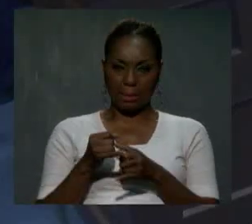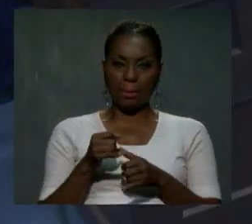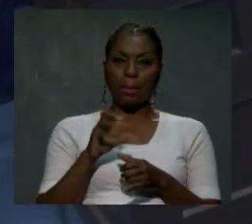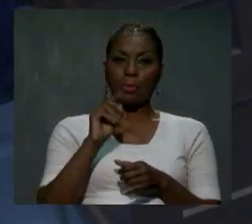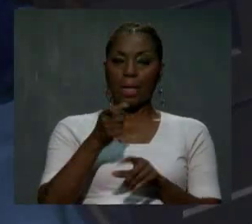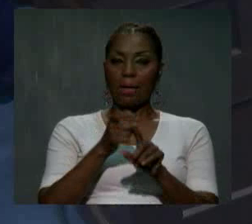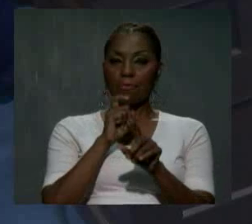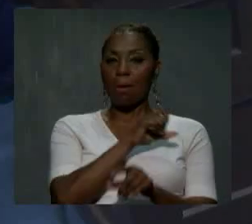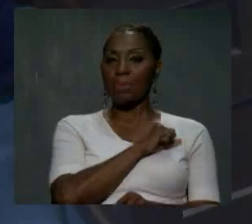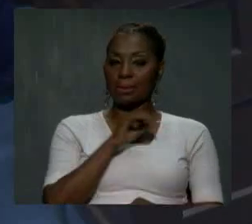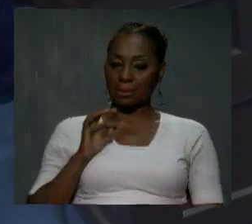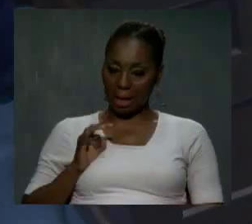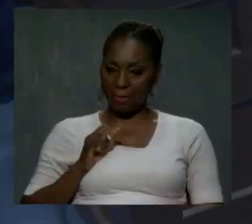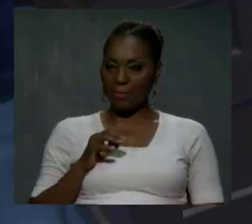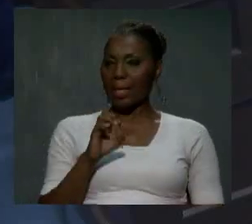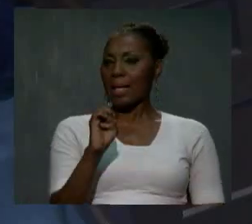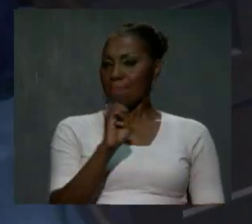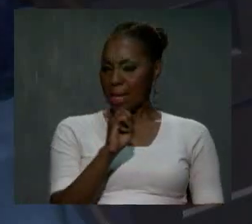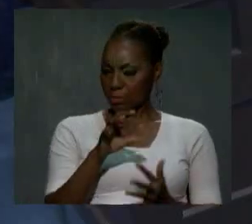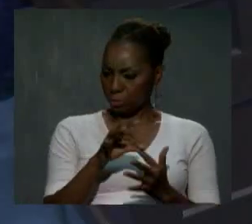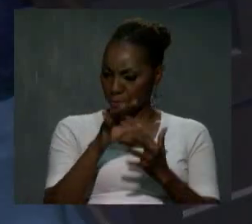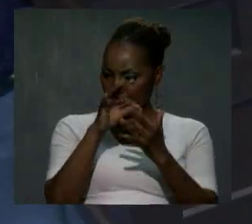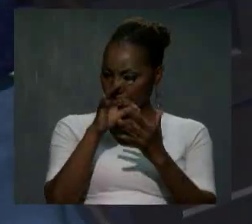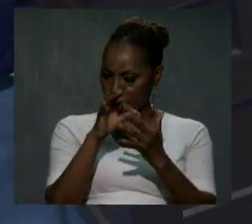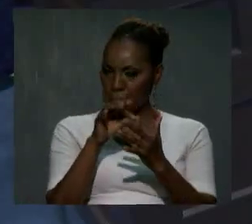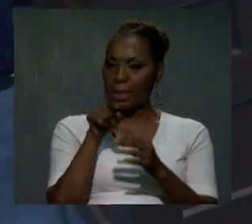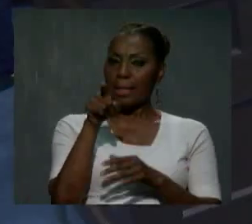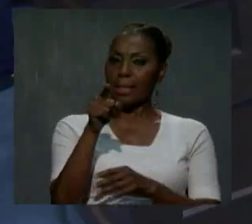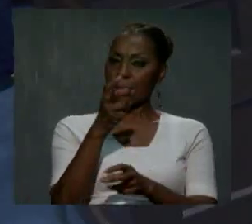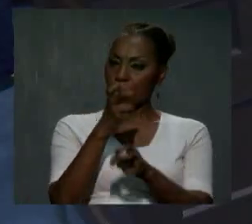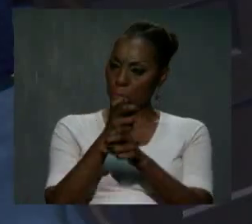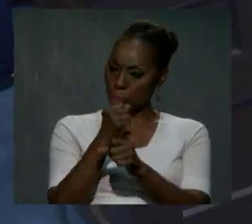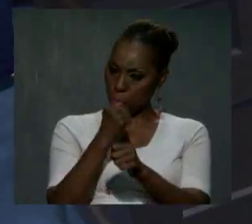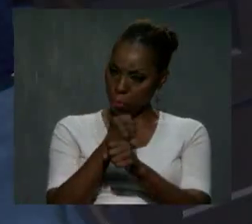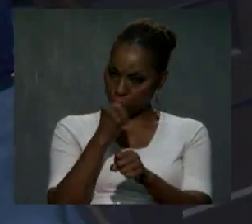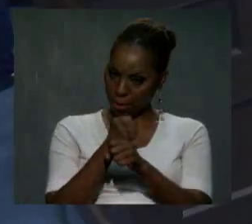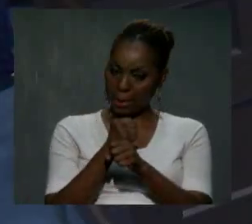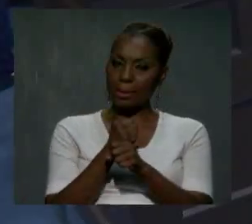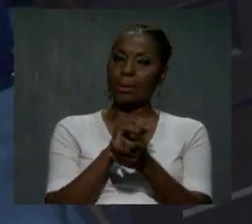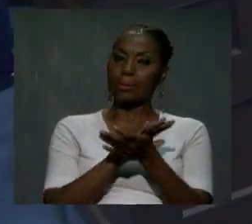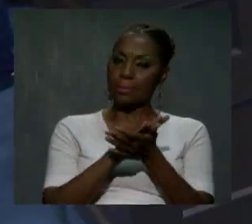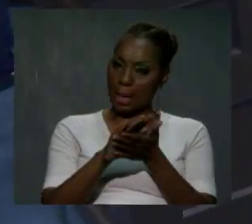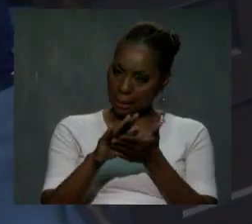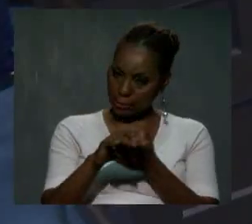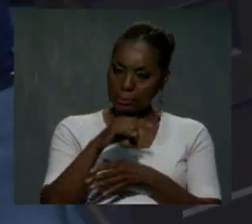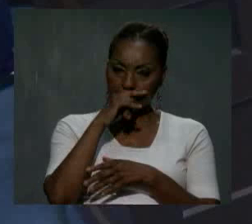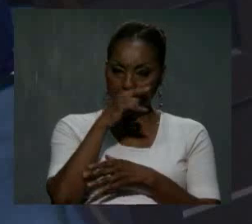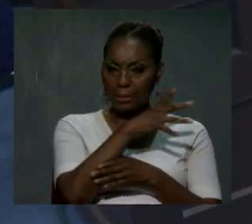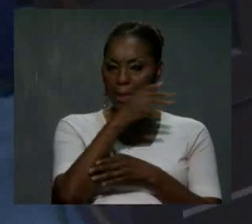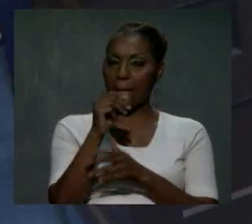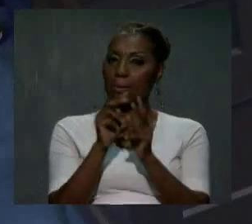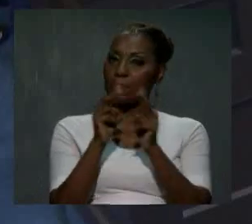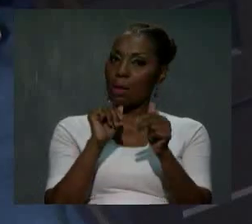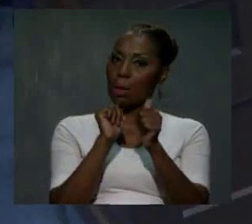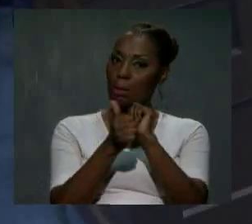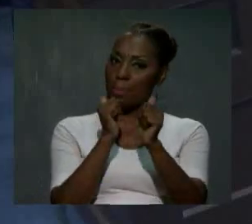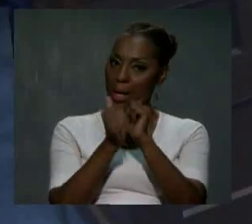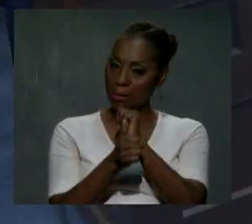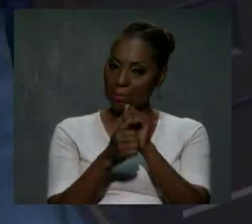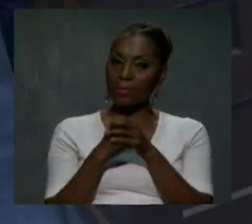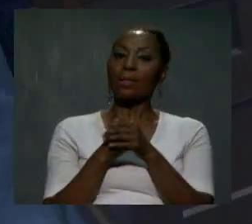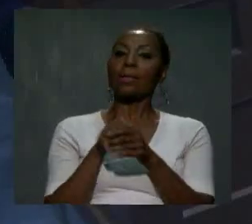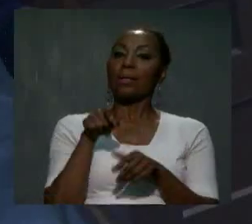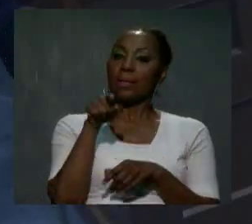This is from the staff. Emmanuel is a special student. He is hardworking, diligent, kind to his classmates, and he is very competitive. In